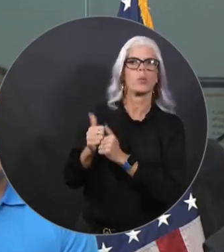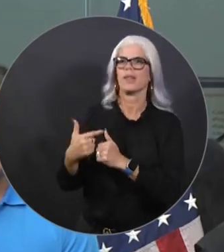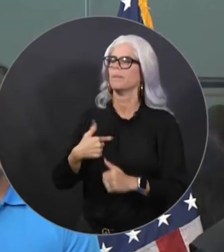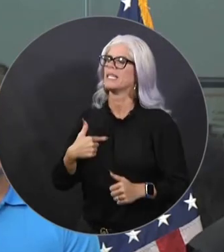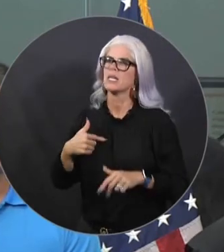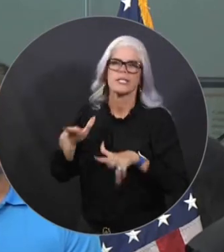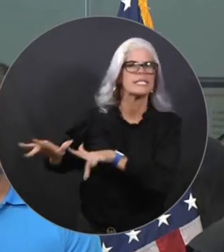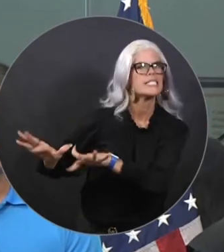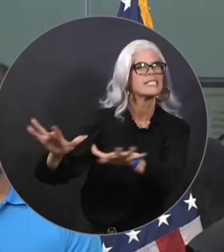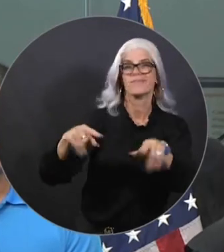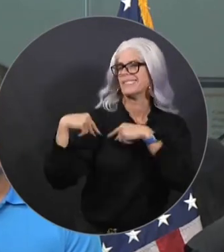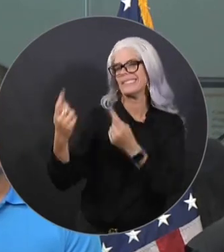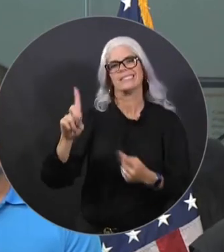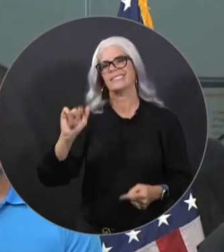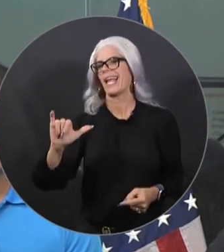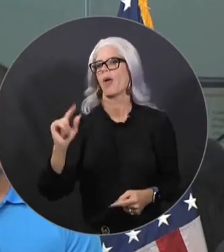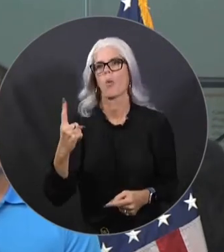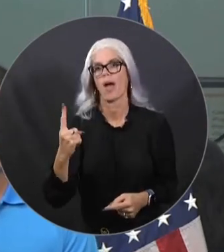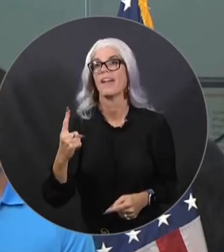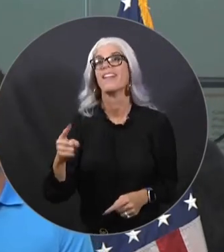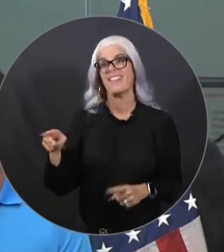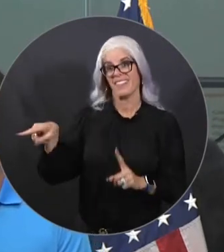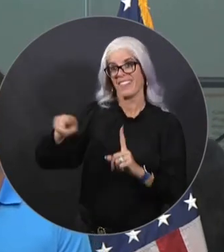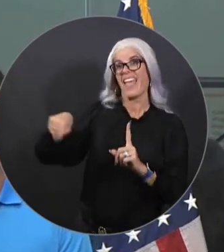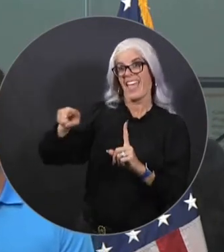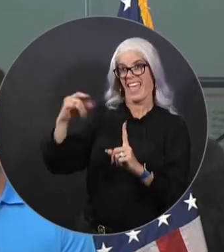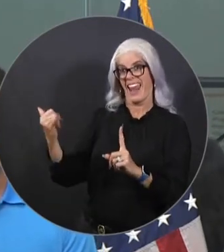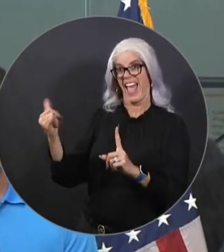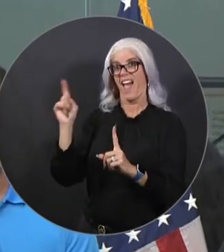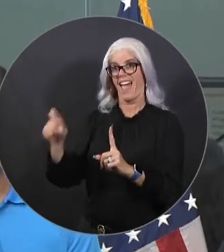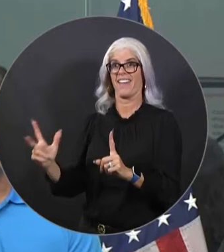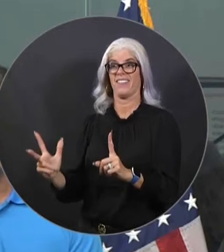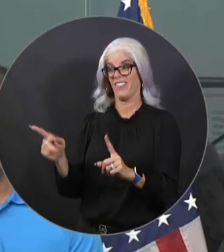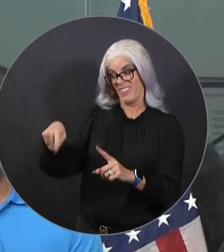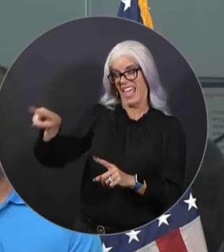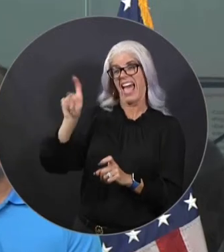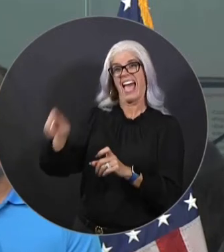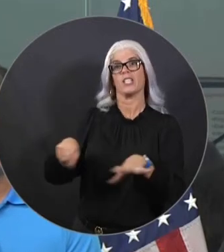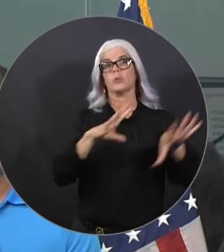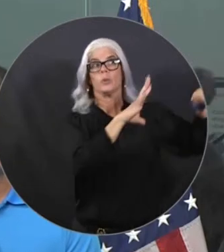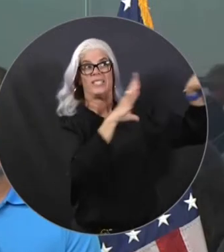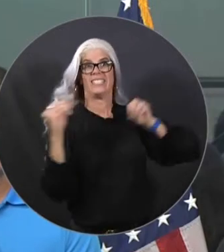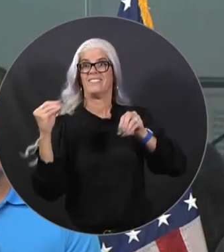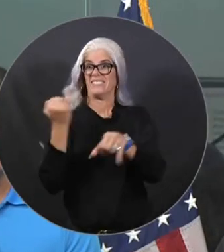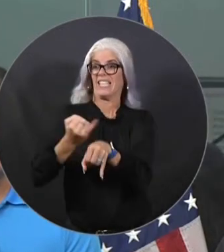had to leave St. Augustine at 04-something. Thank you very much.